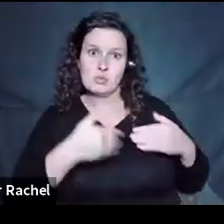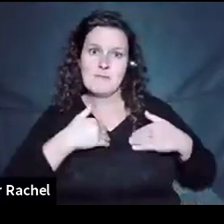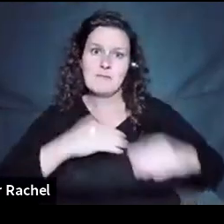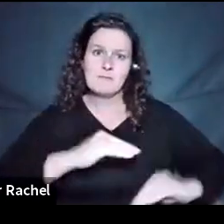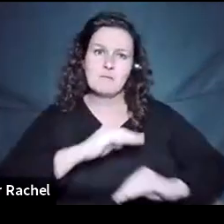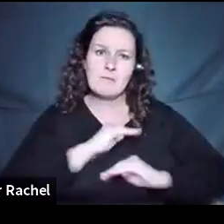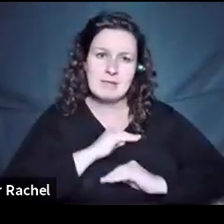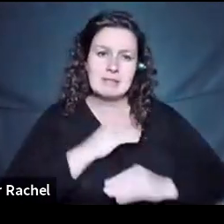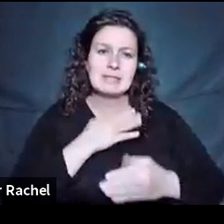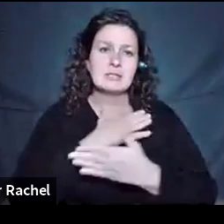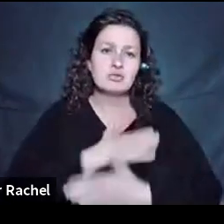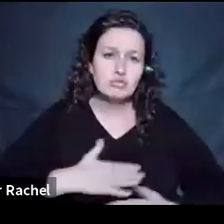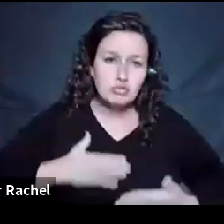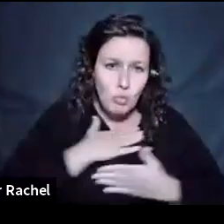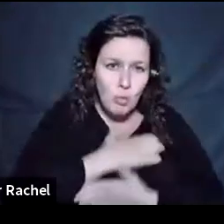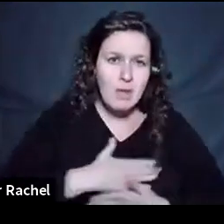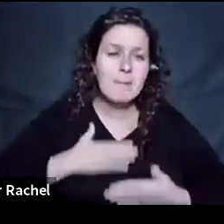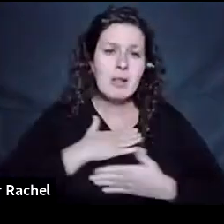and enjoyable